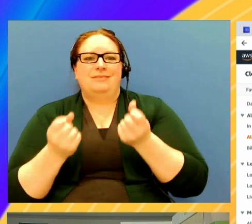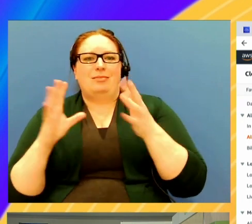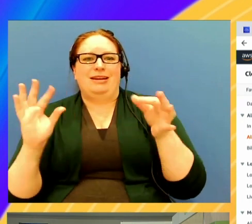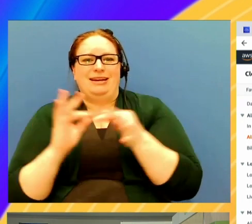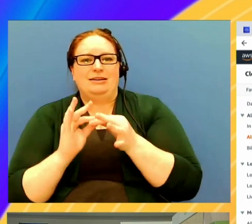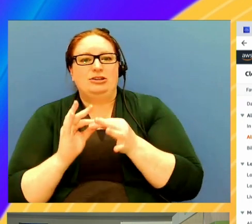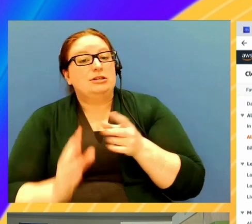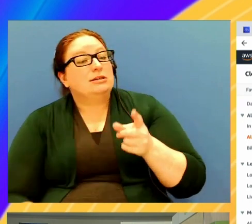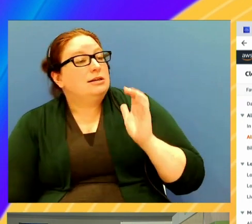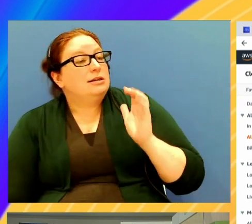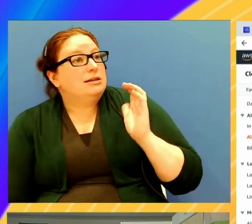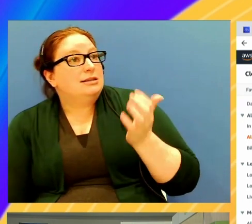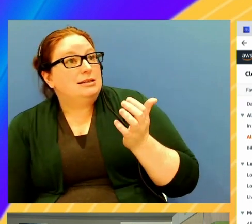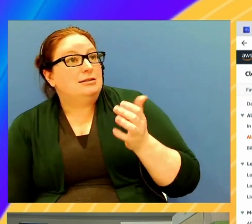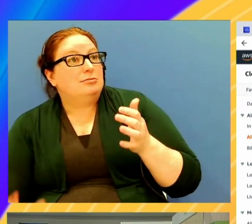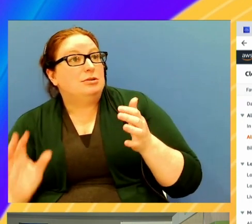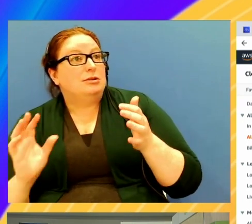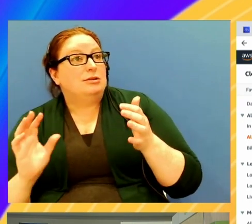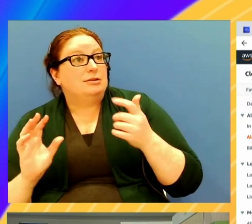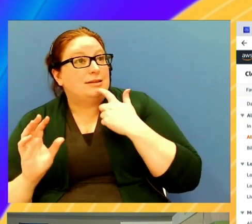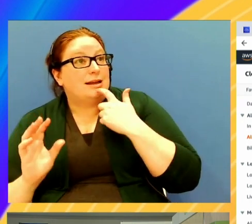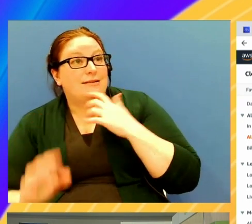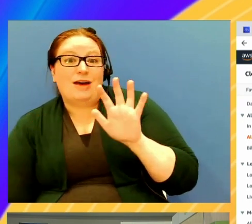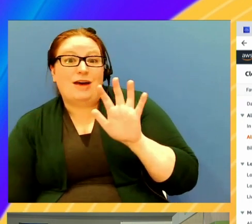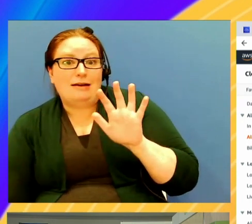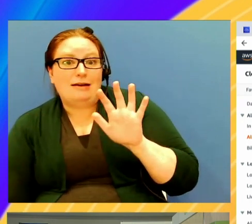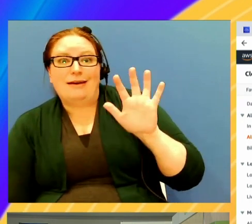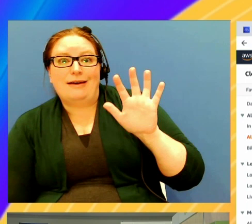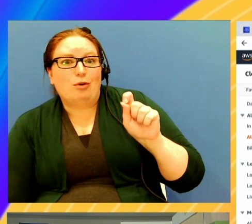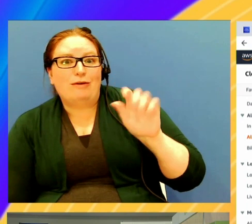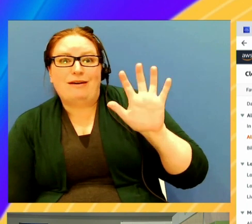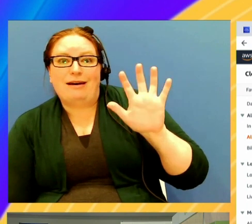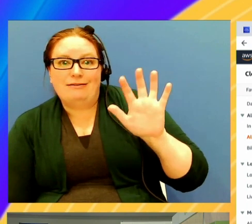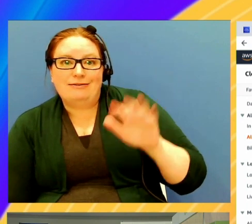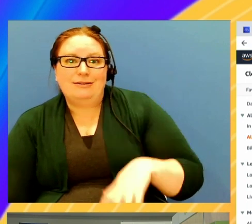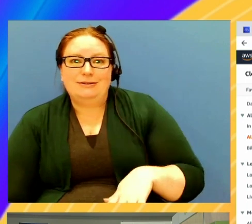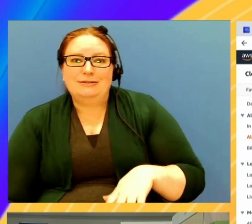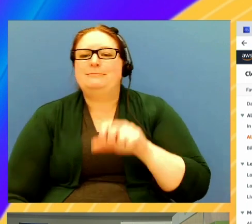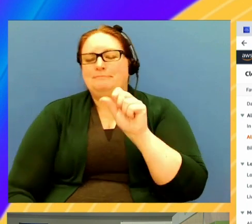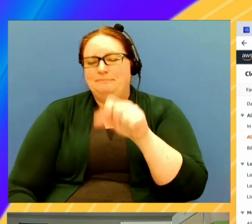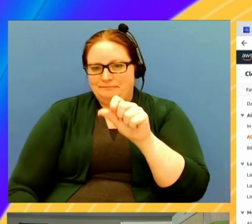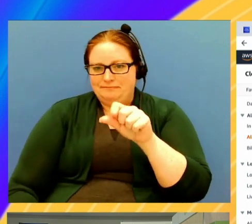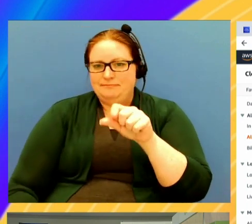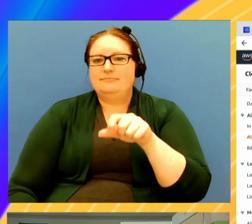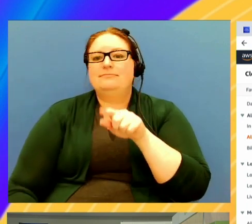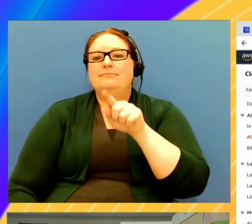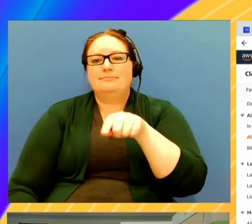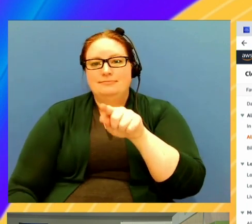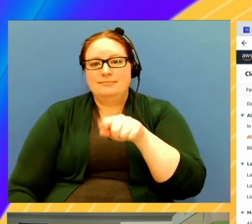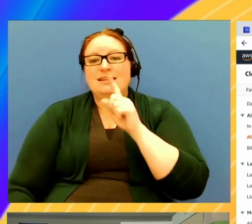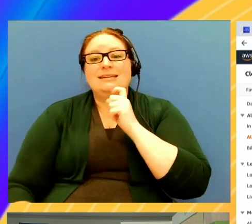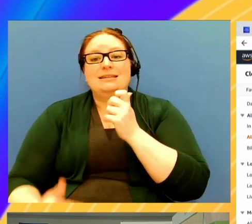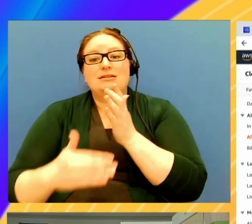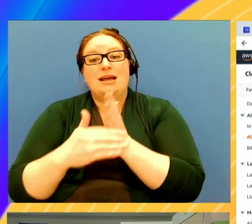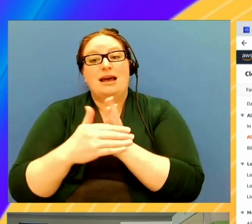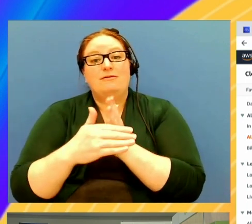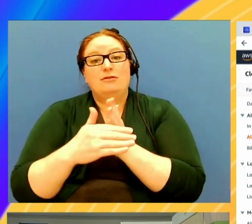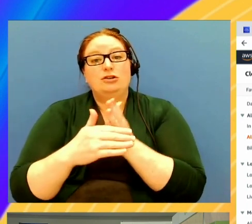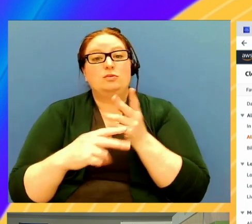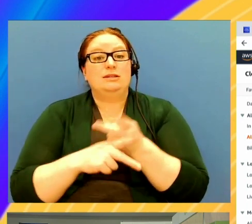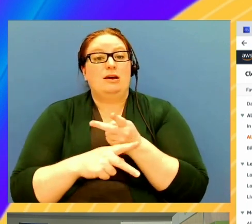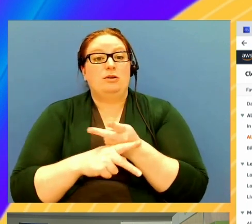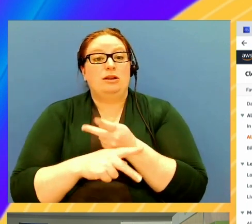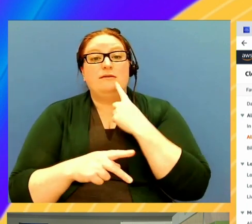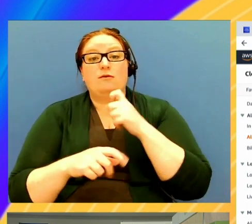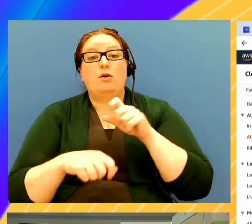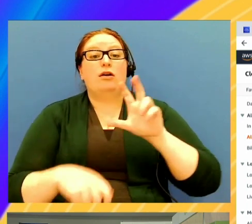like you specified 5 or 5.5. The conditions right here, the average, I was calculating it for a